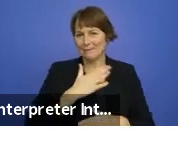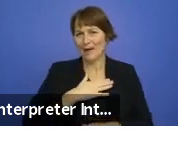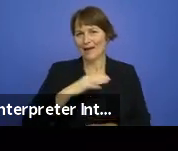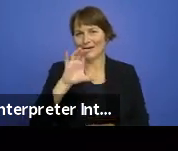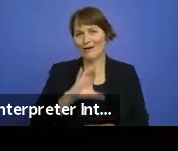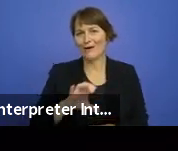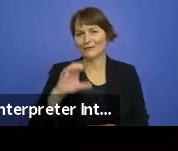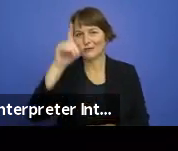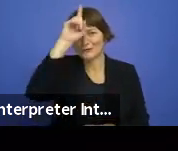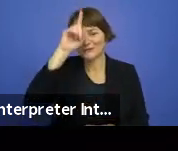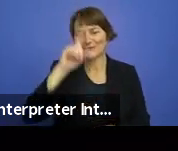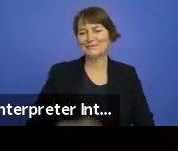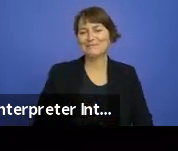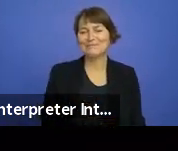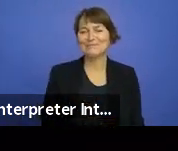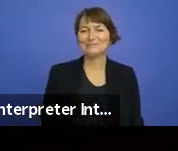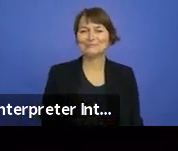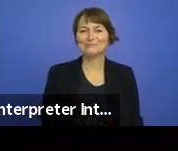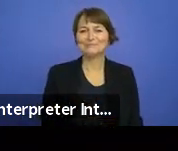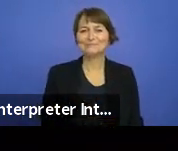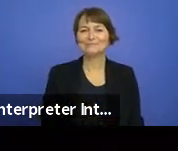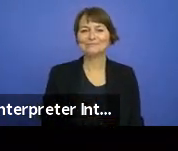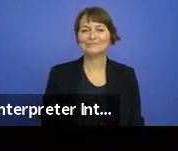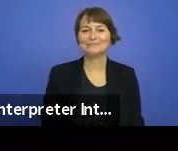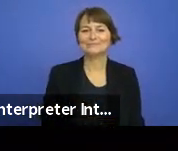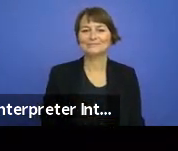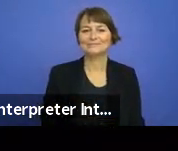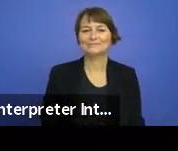Vielen Dank.